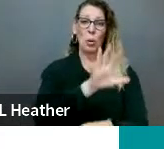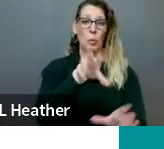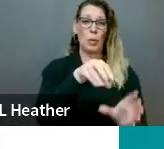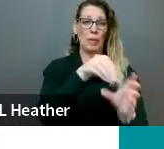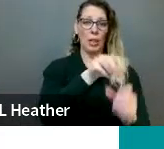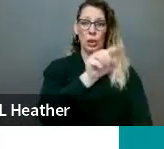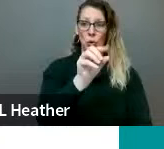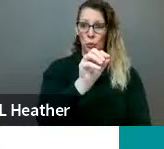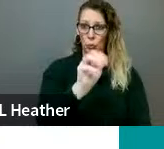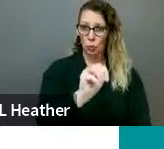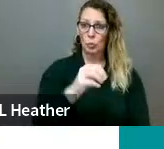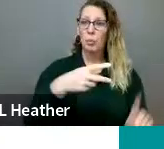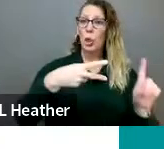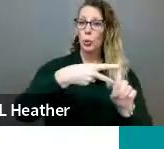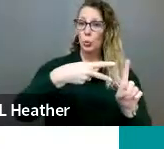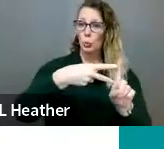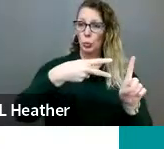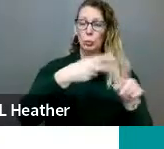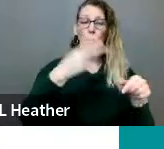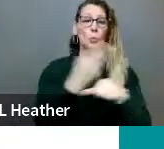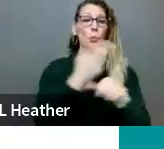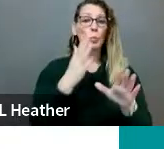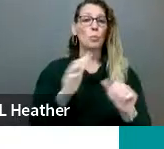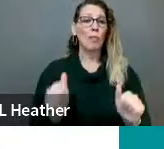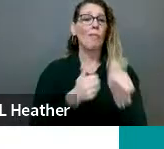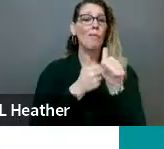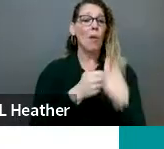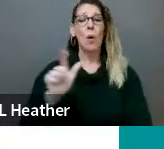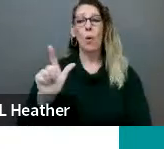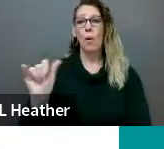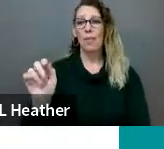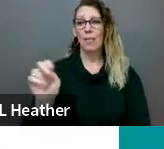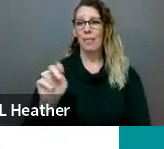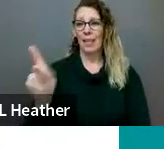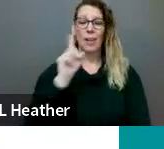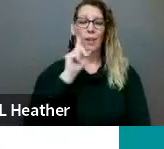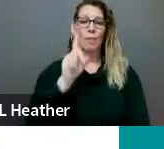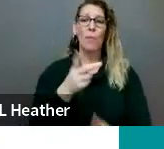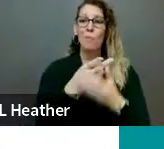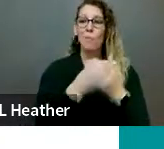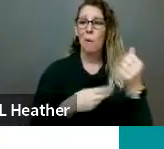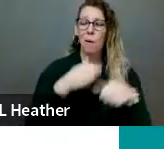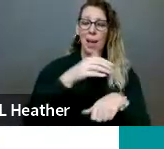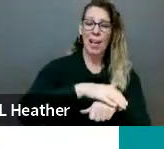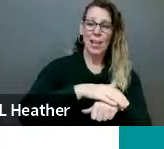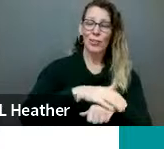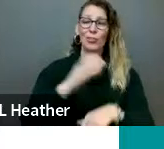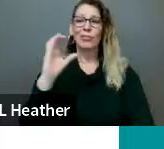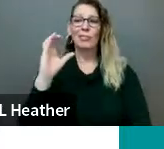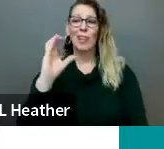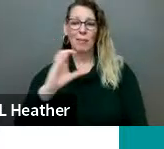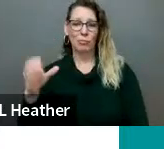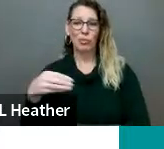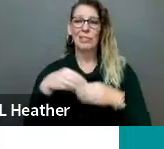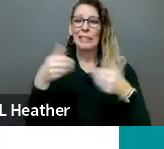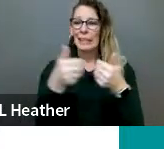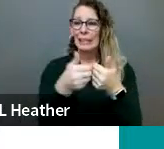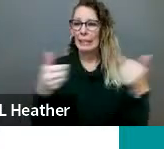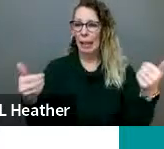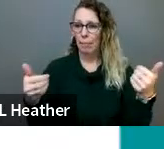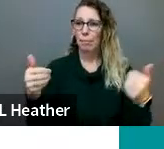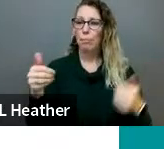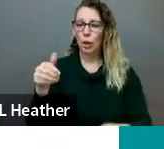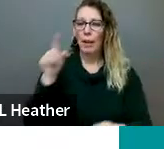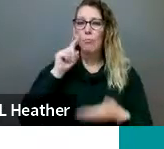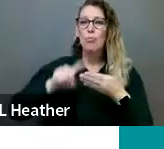and YouTube. Users can follow the link to view on both English and Spanish captions in a separate browser window. Next